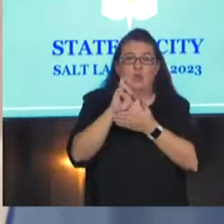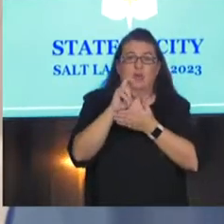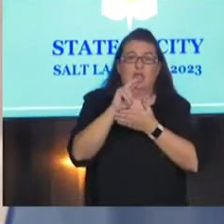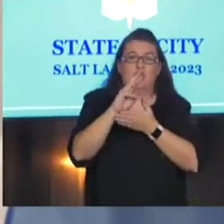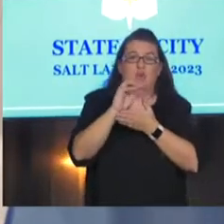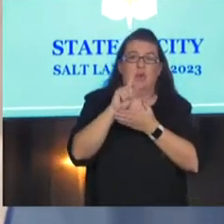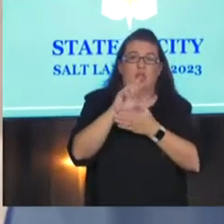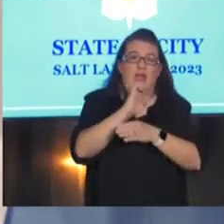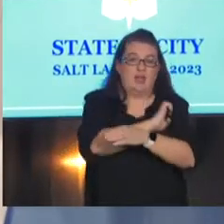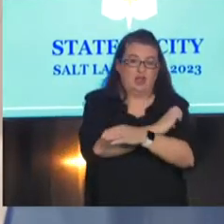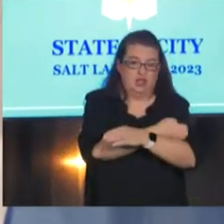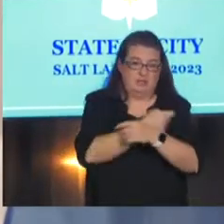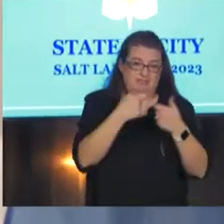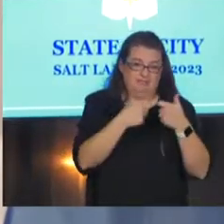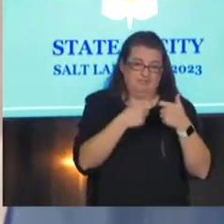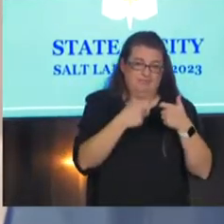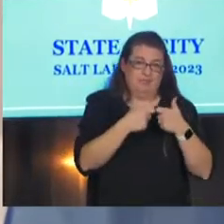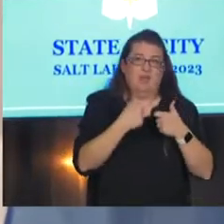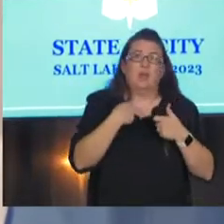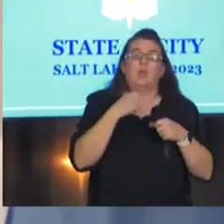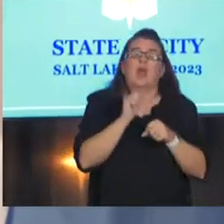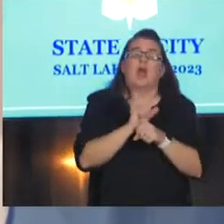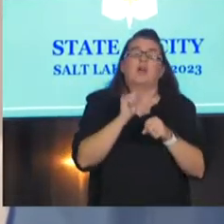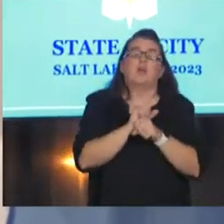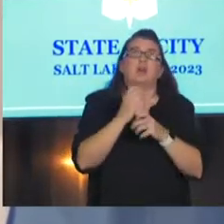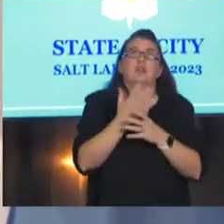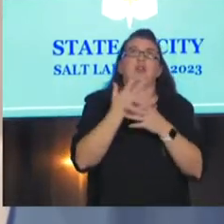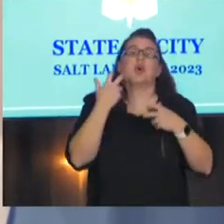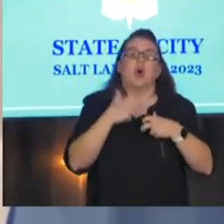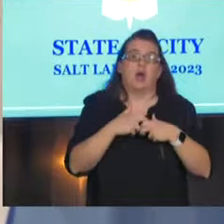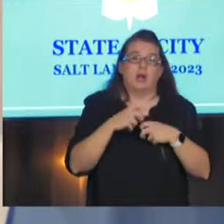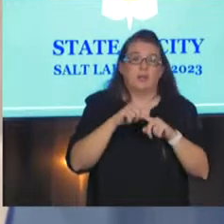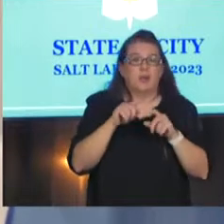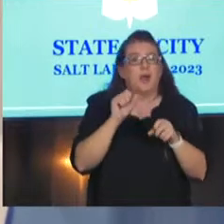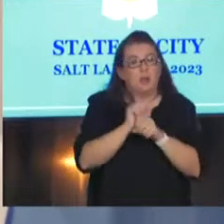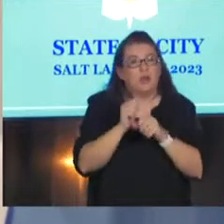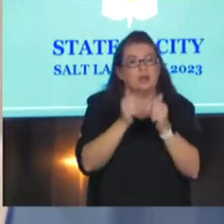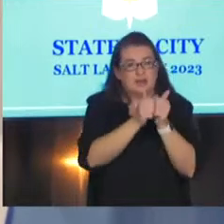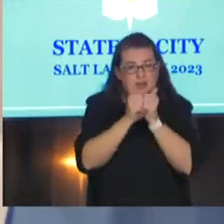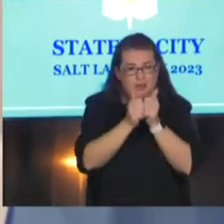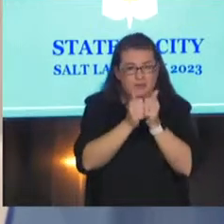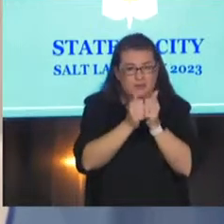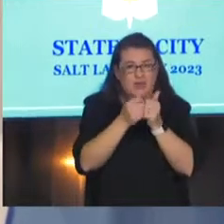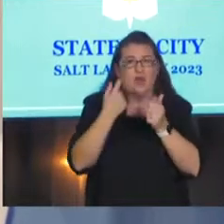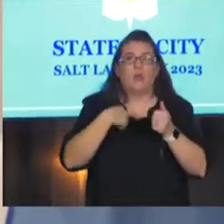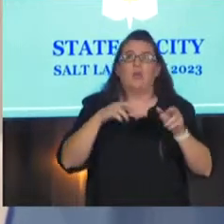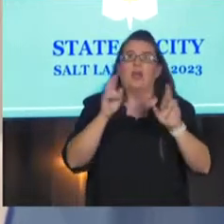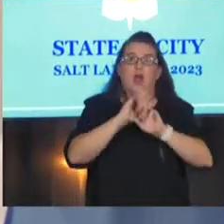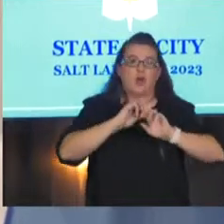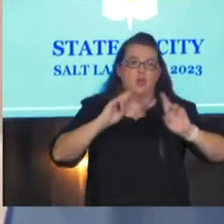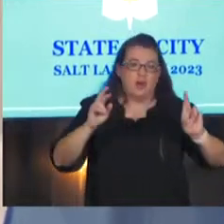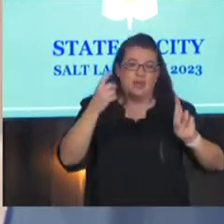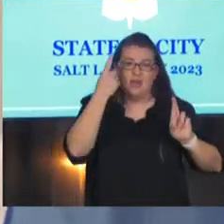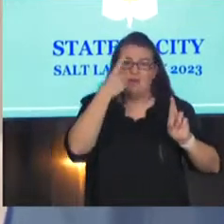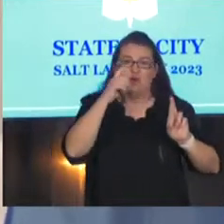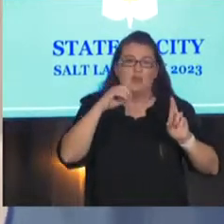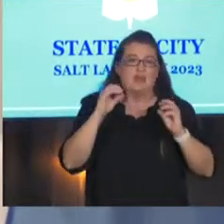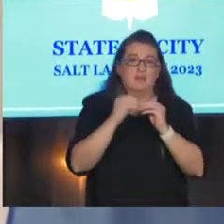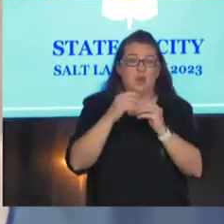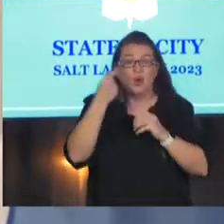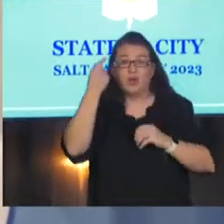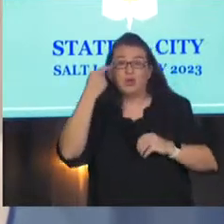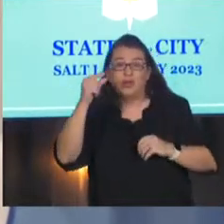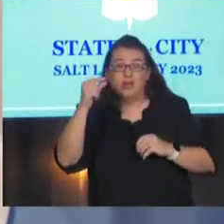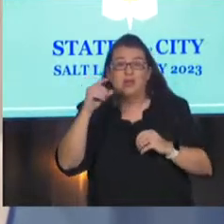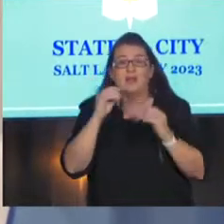incredible. We have worked so hard, but we've worked hard together, and we are ready for this greener, more resilient future that